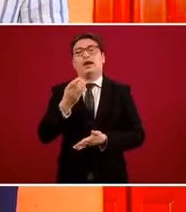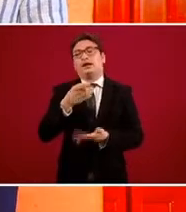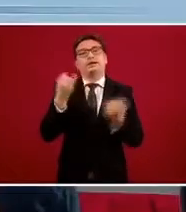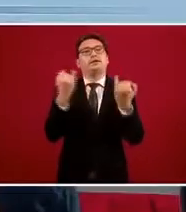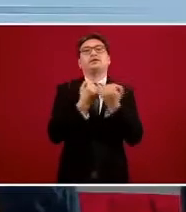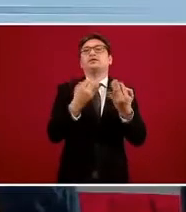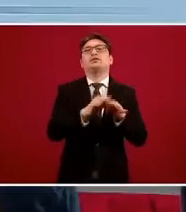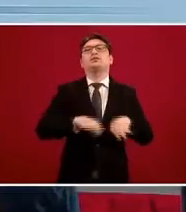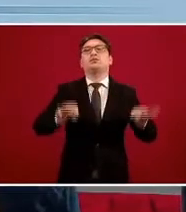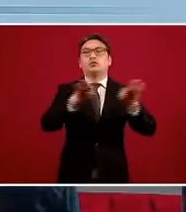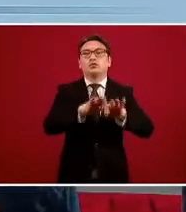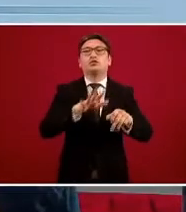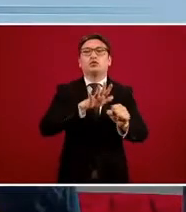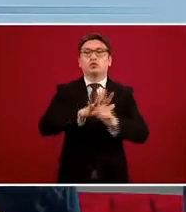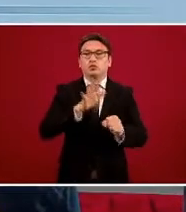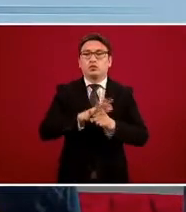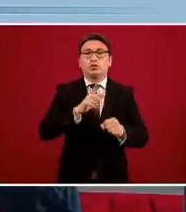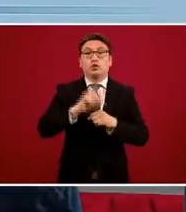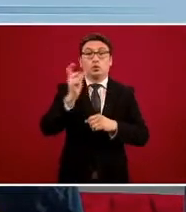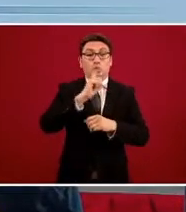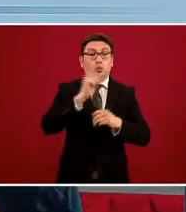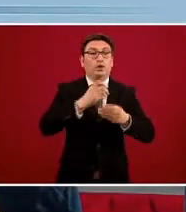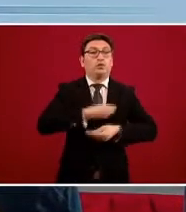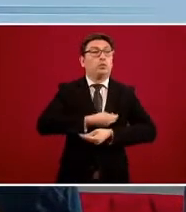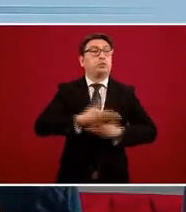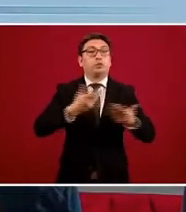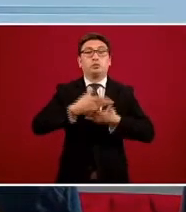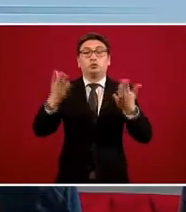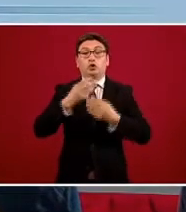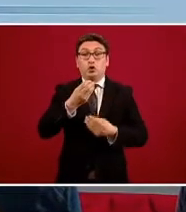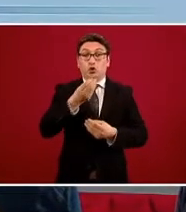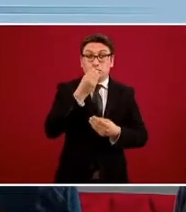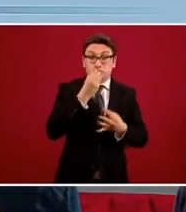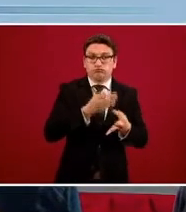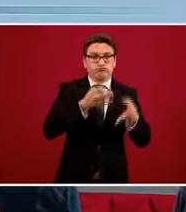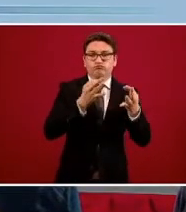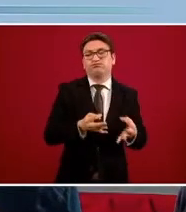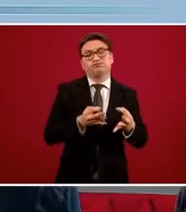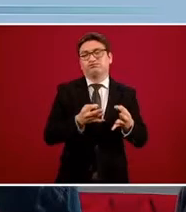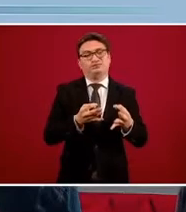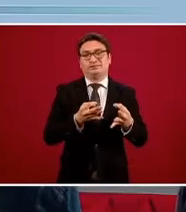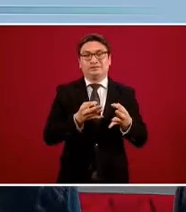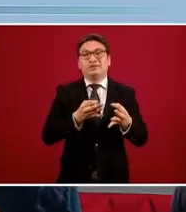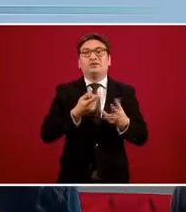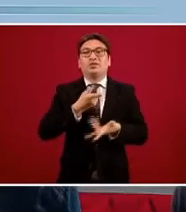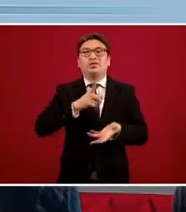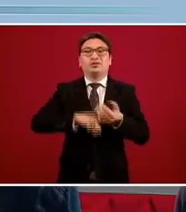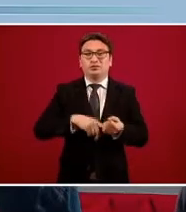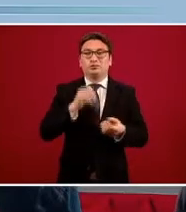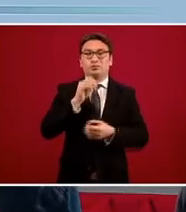have emphasized that these bad nutrition habits do not have to do